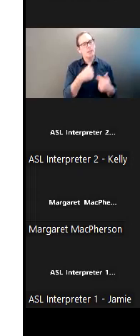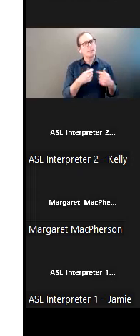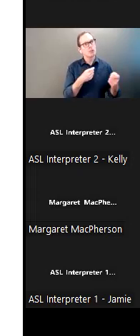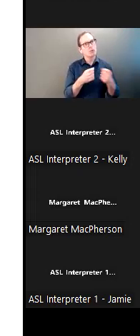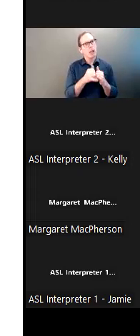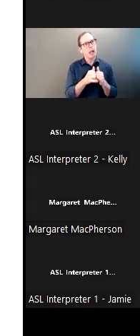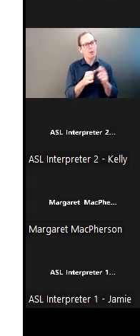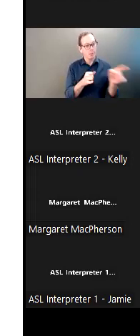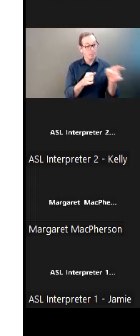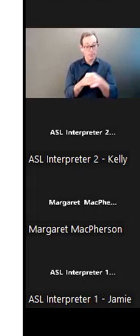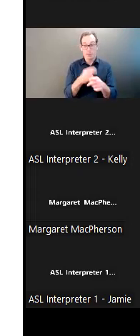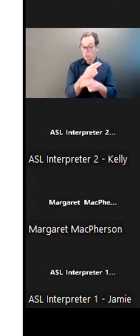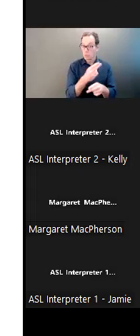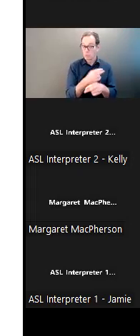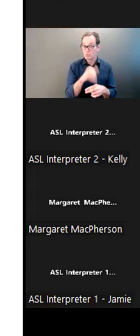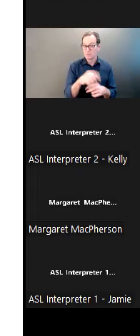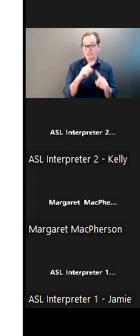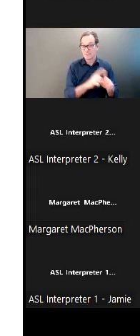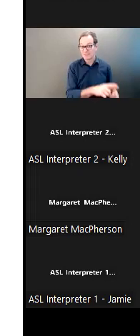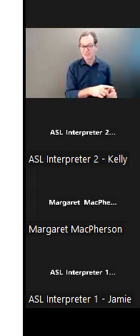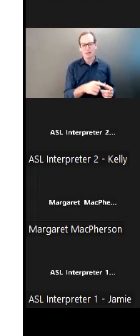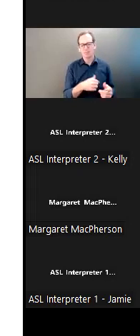see people using different types of substances.